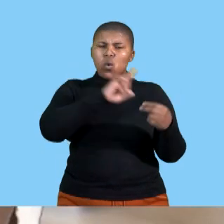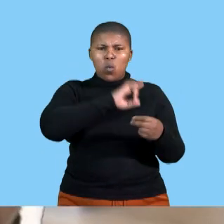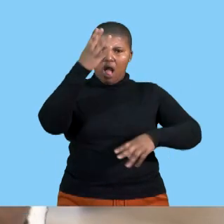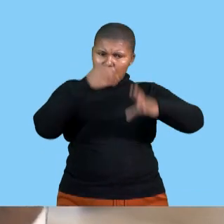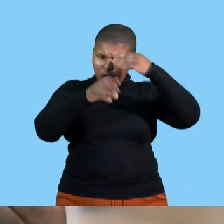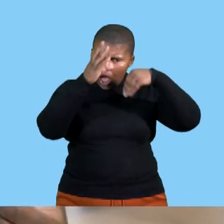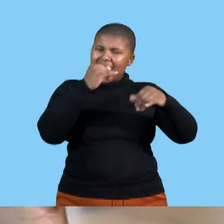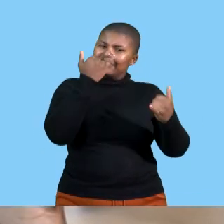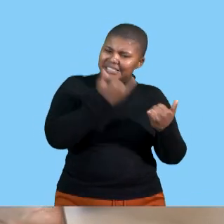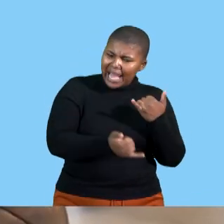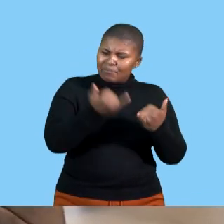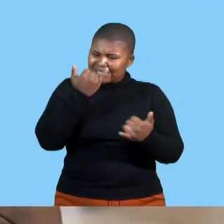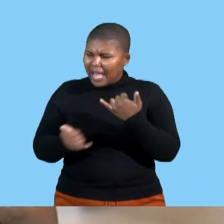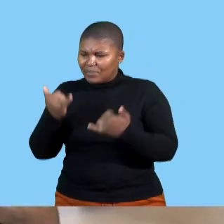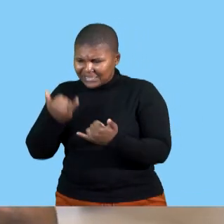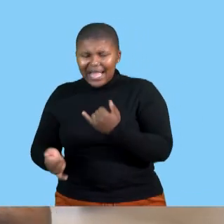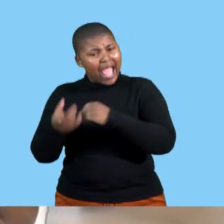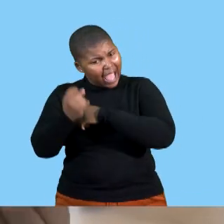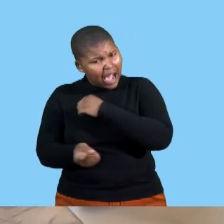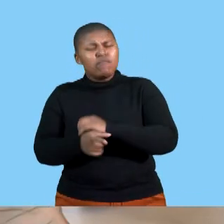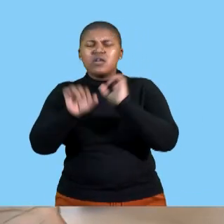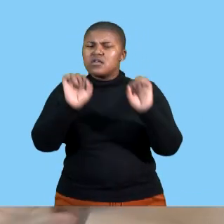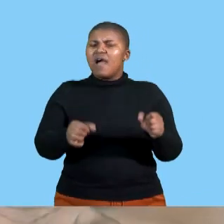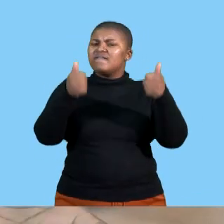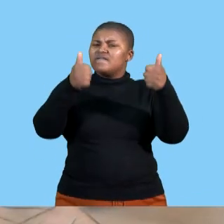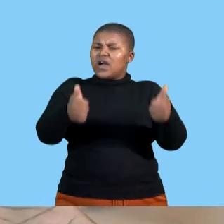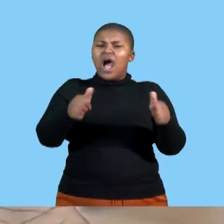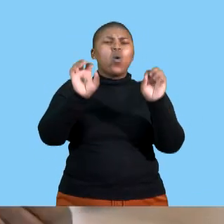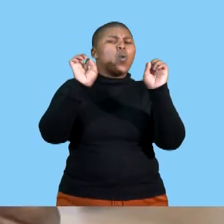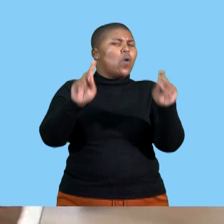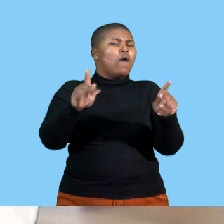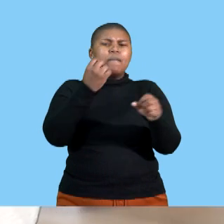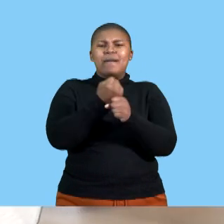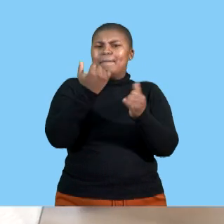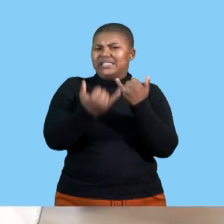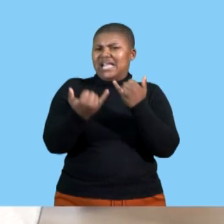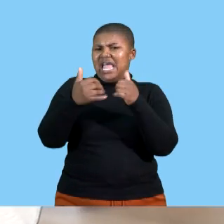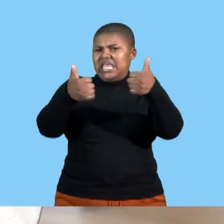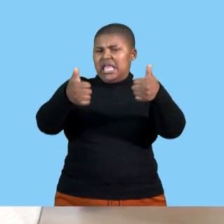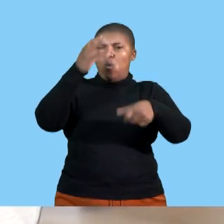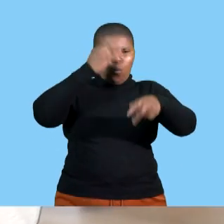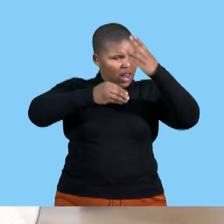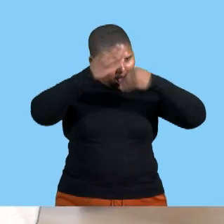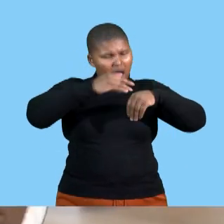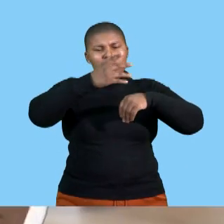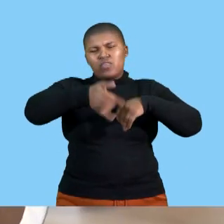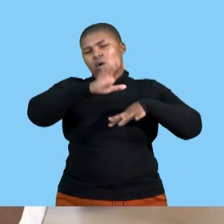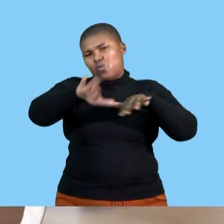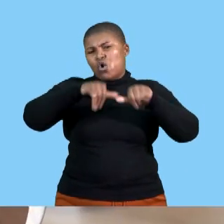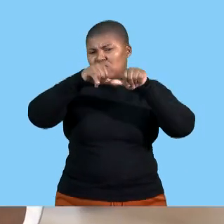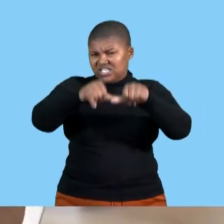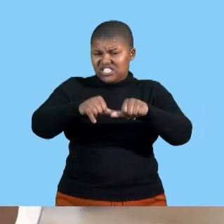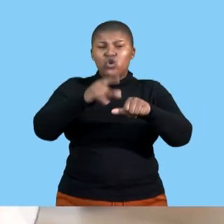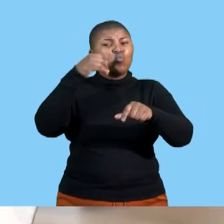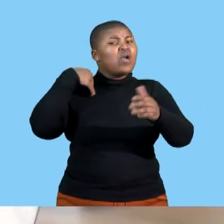are learning through trial and error, and they understand that it is okay to make mistakes, because it is through the mistakes that we will learn, and that